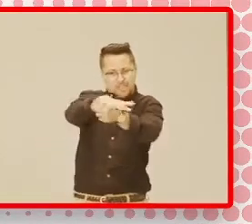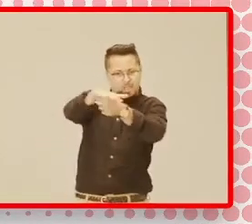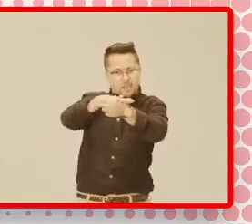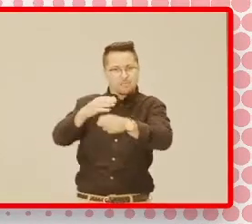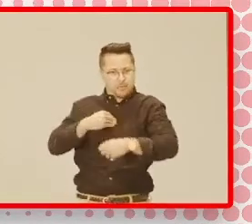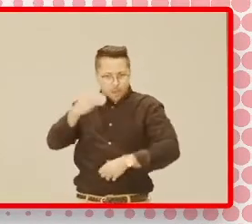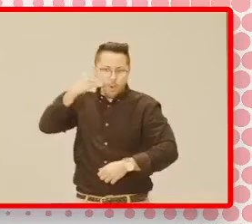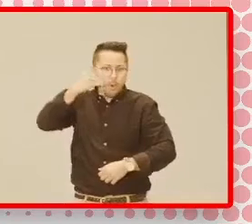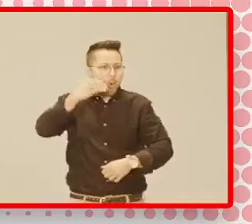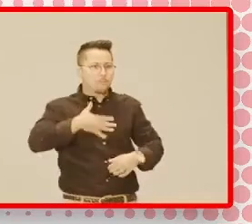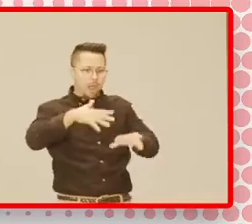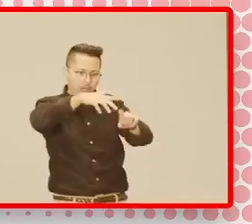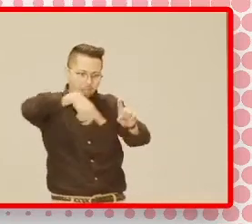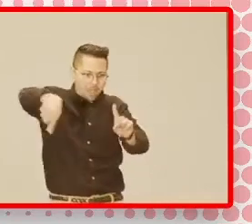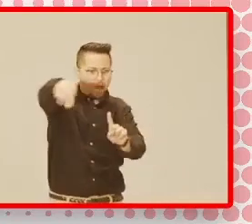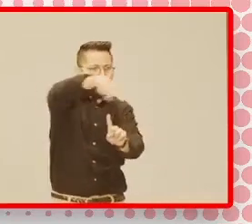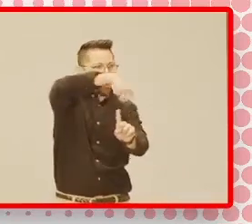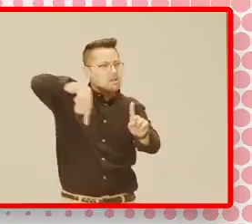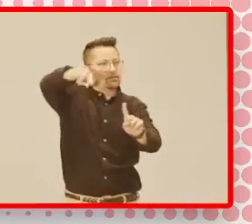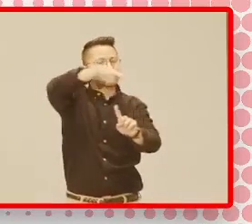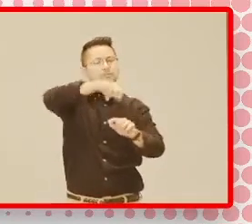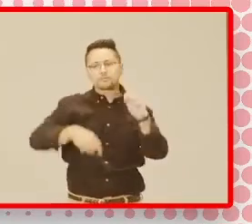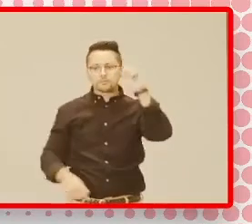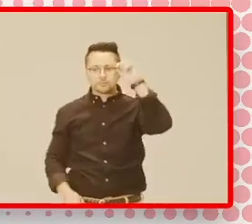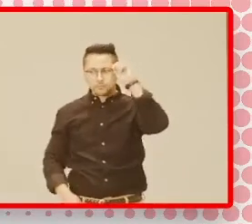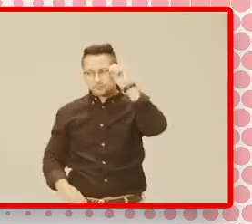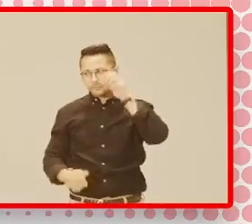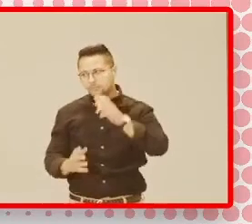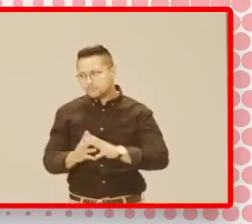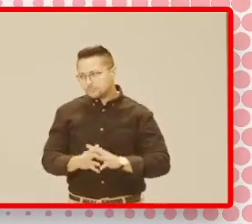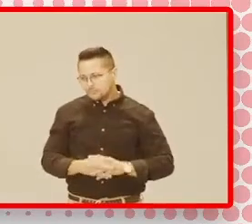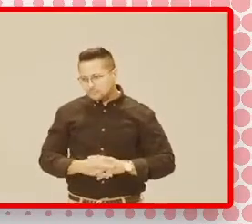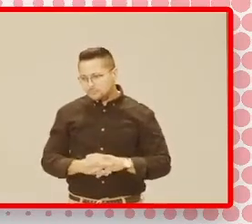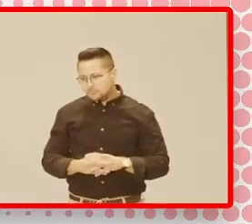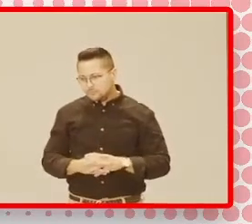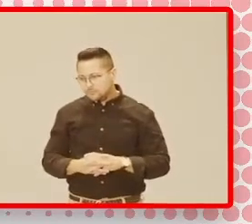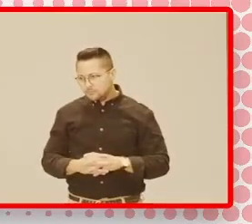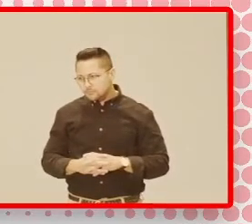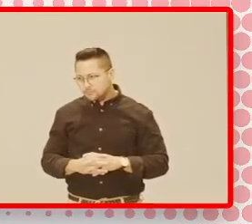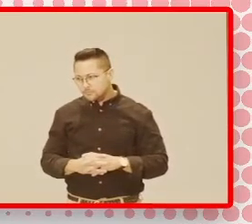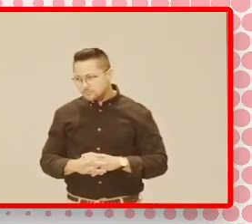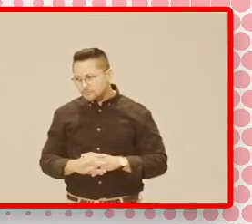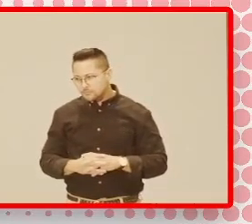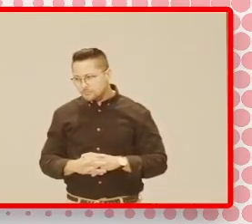Even a bad class did not stop me.